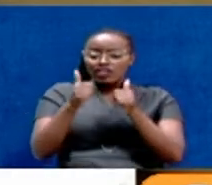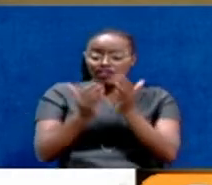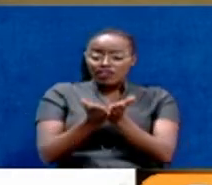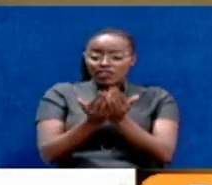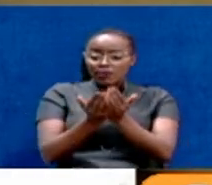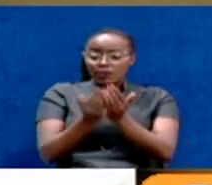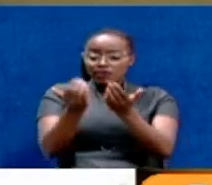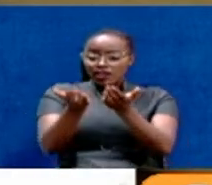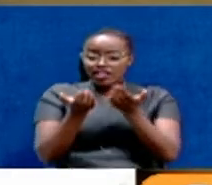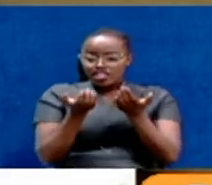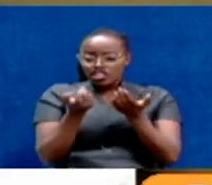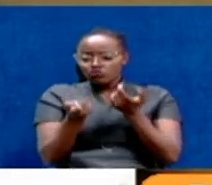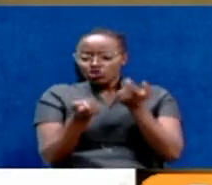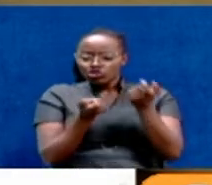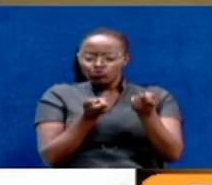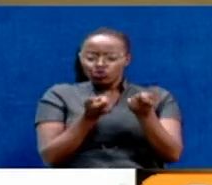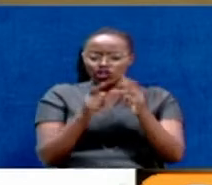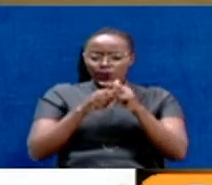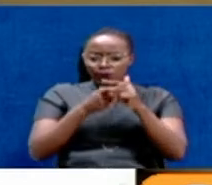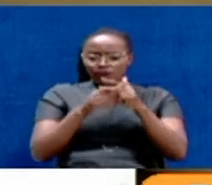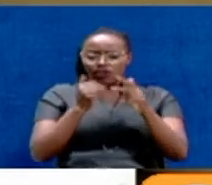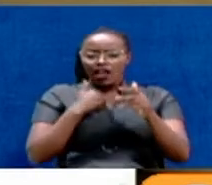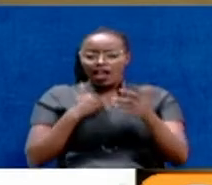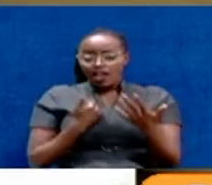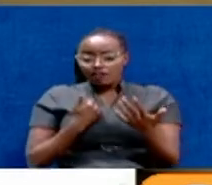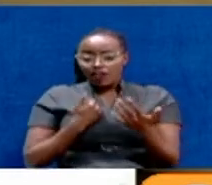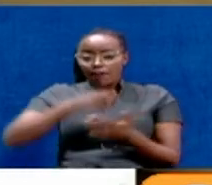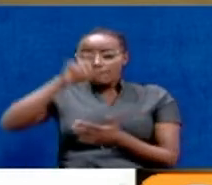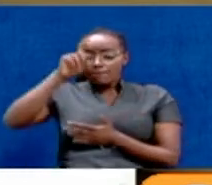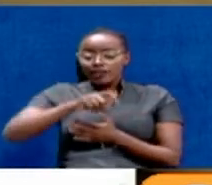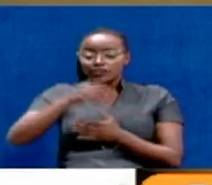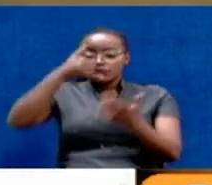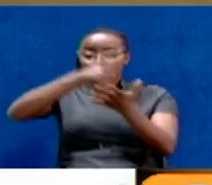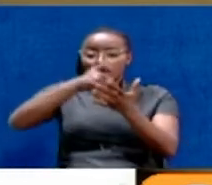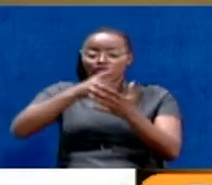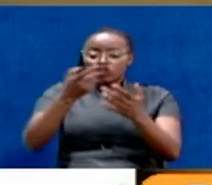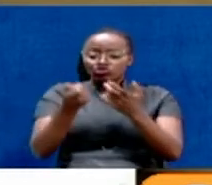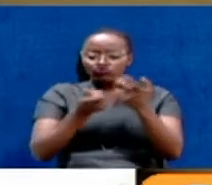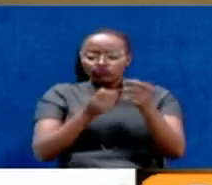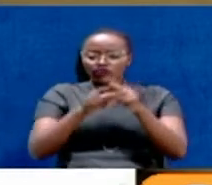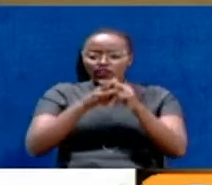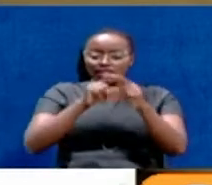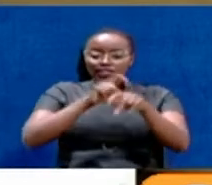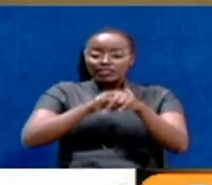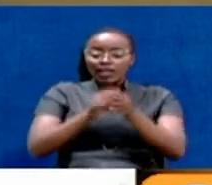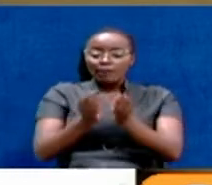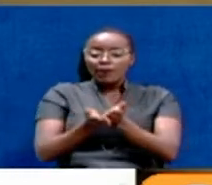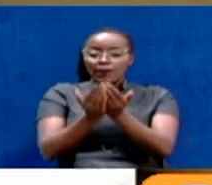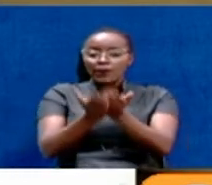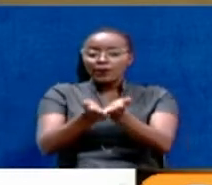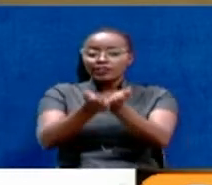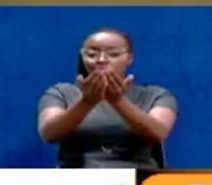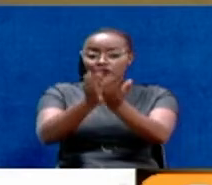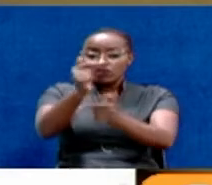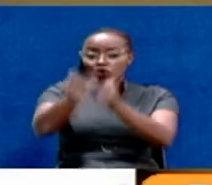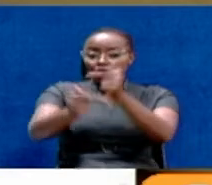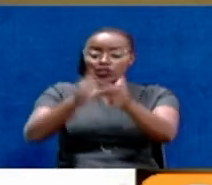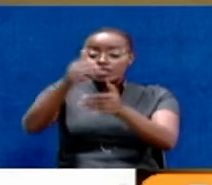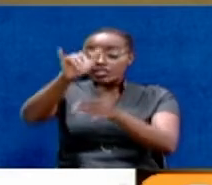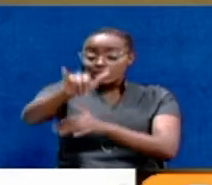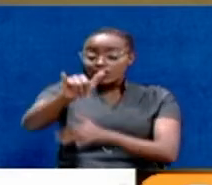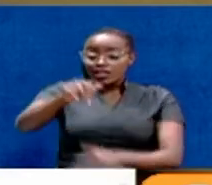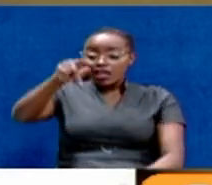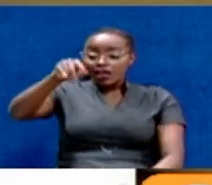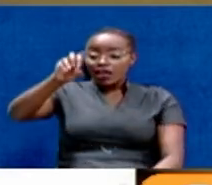minor repair, their ship contractors also need to go on board and do those minor repairs when a ship is still at the